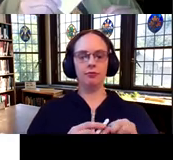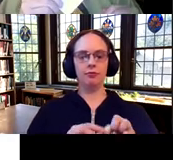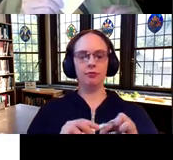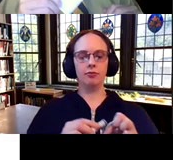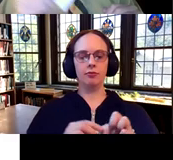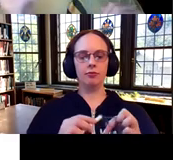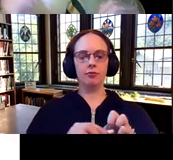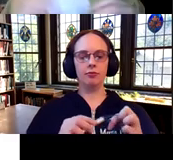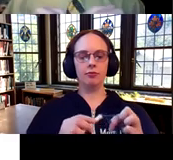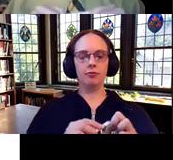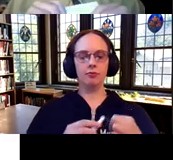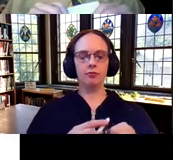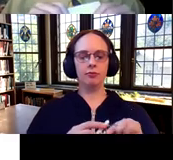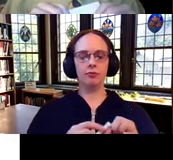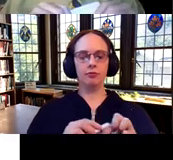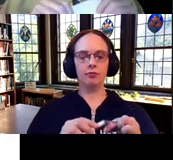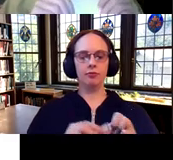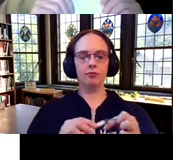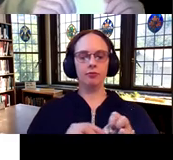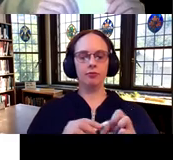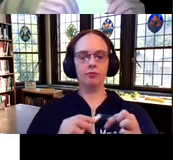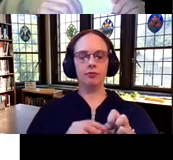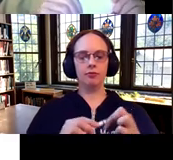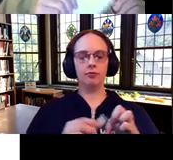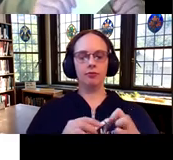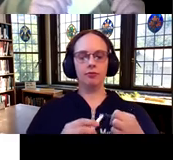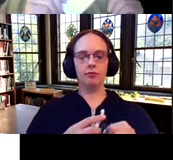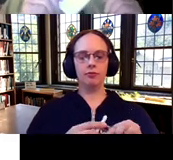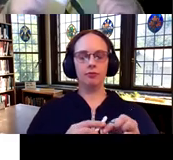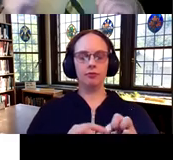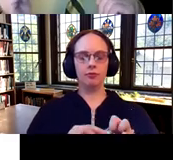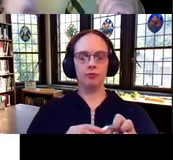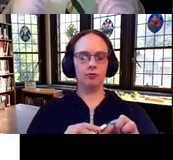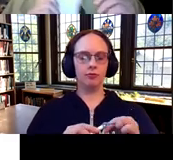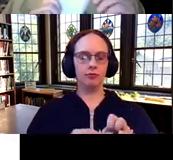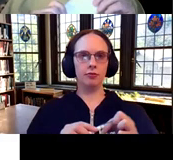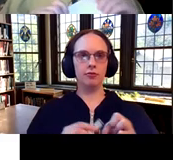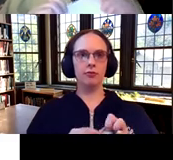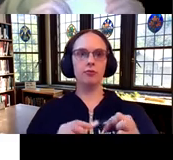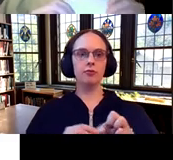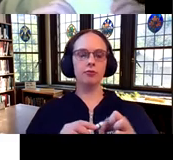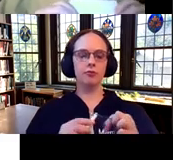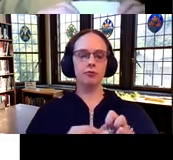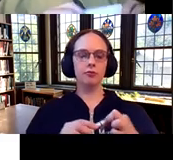And soon passengers were commuting on it. Next,